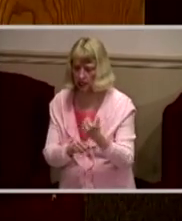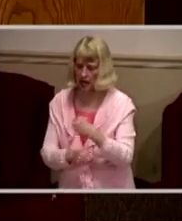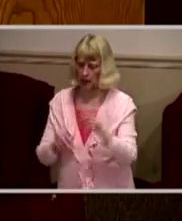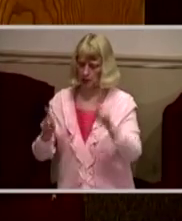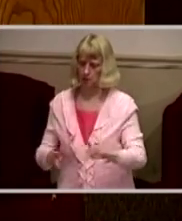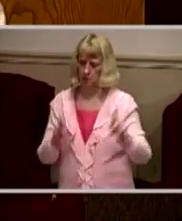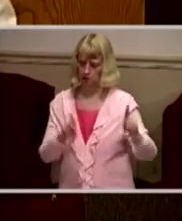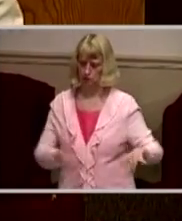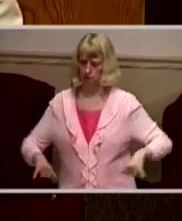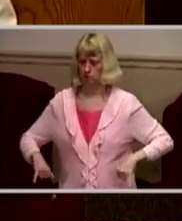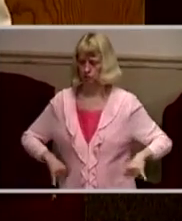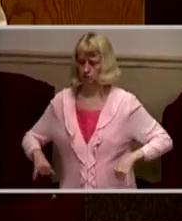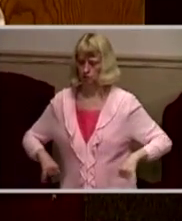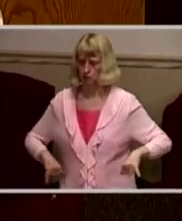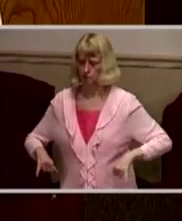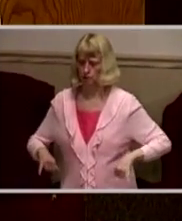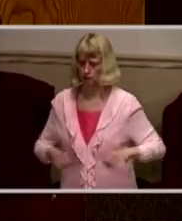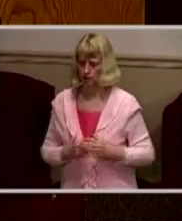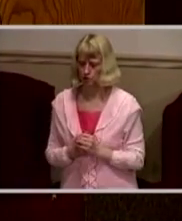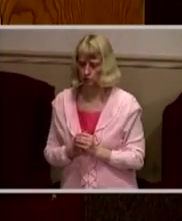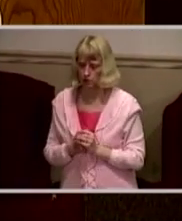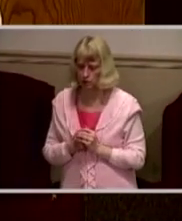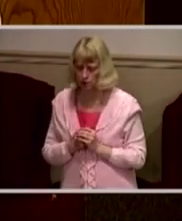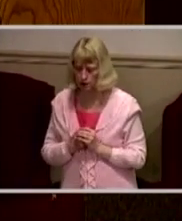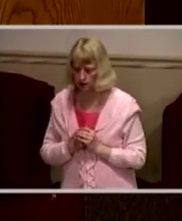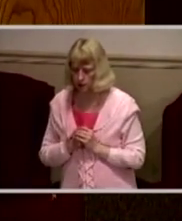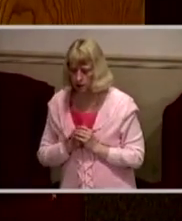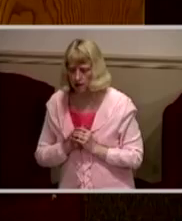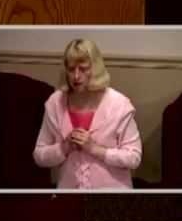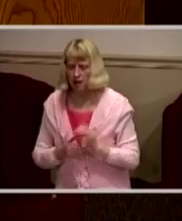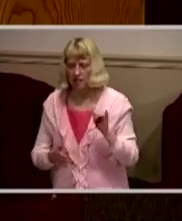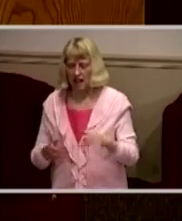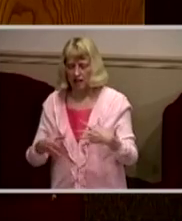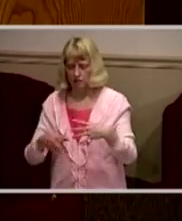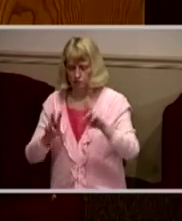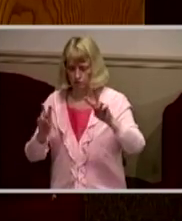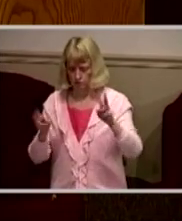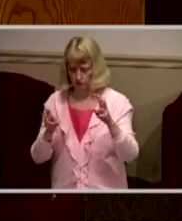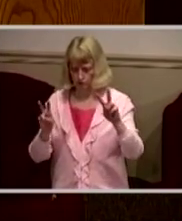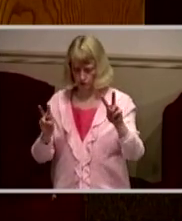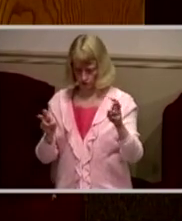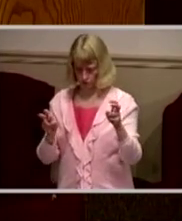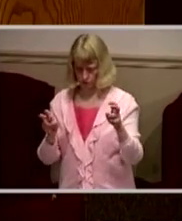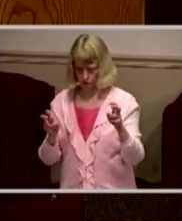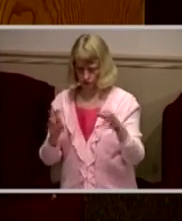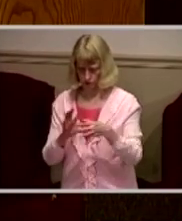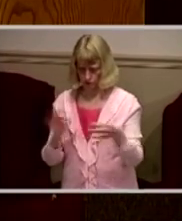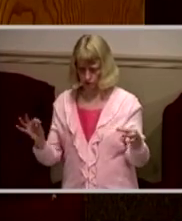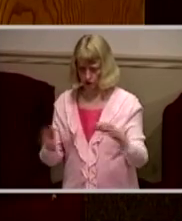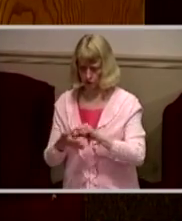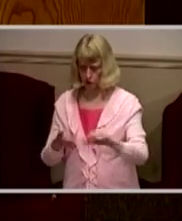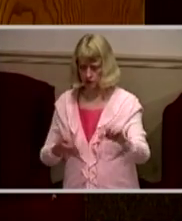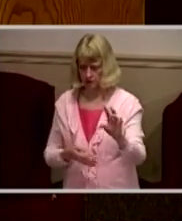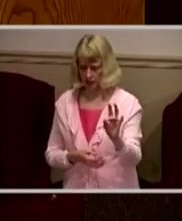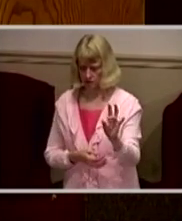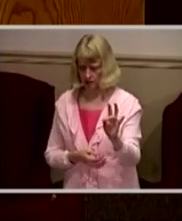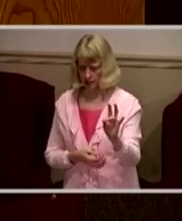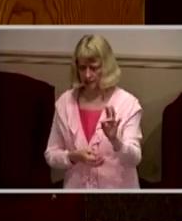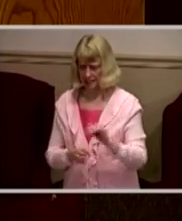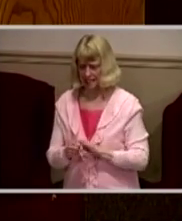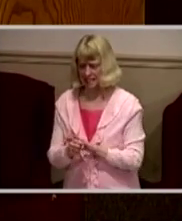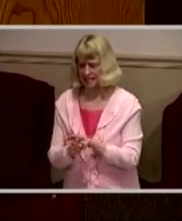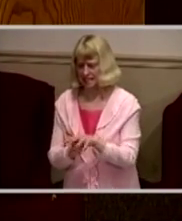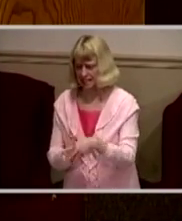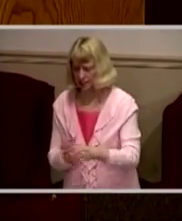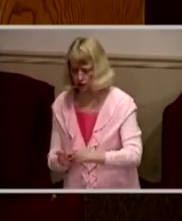works, lest any man should boast. That little phrase there in verse 7, the